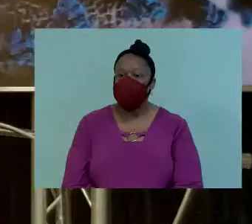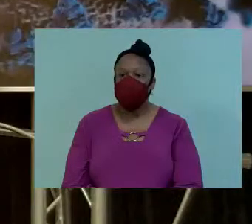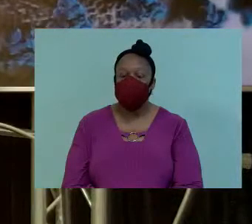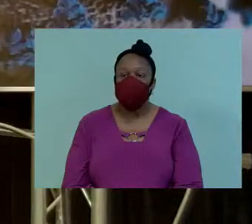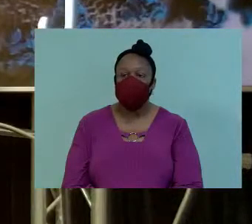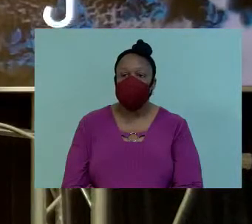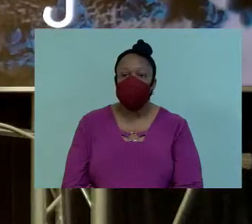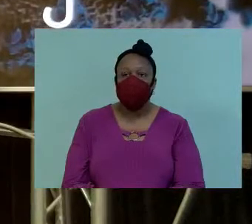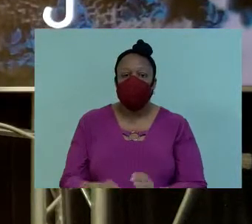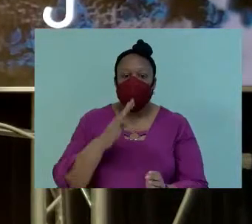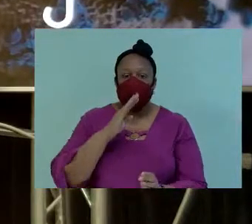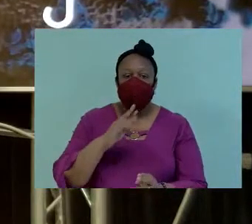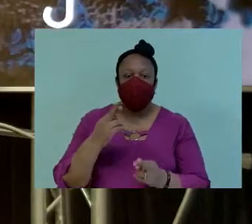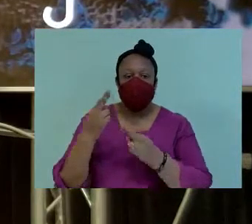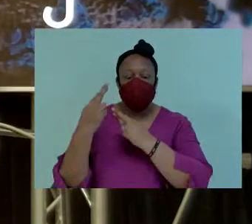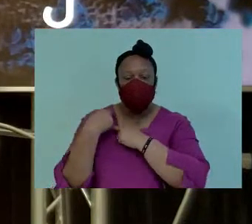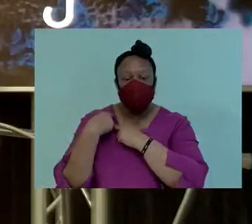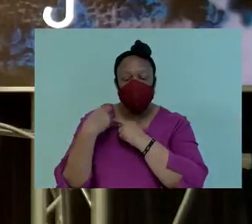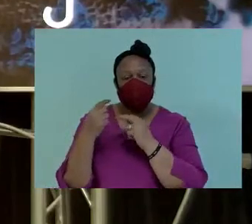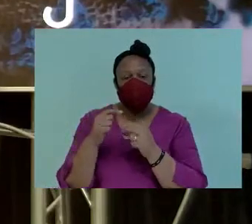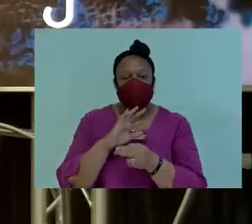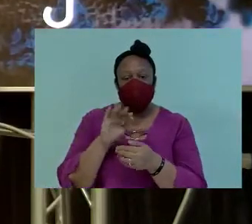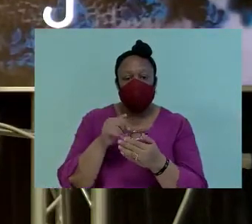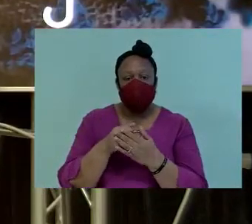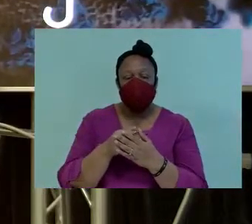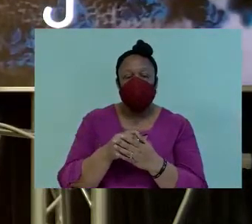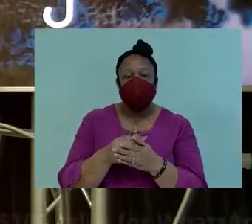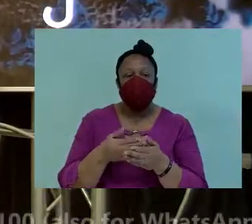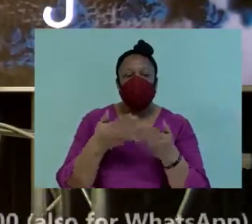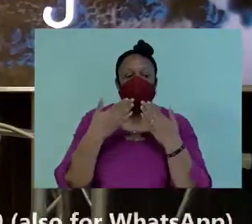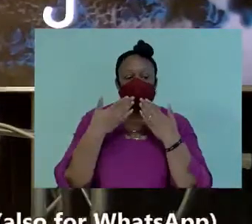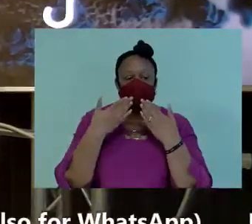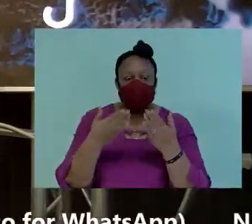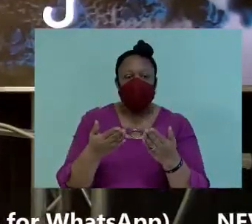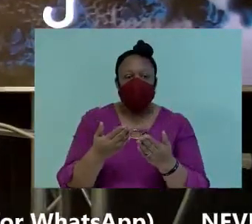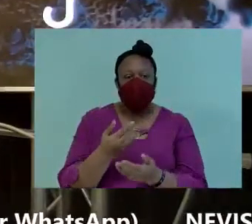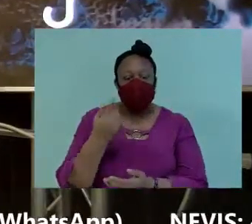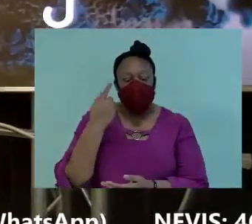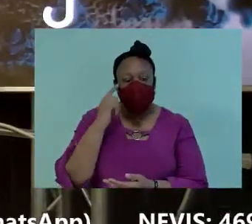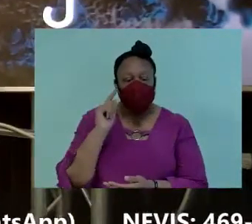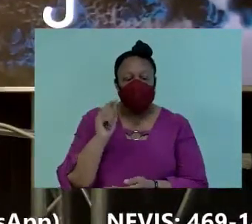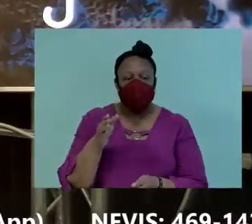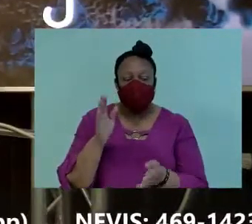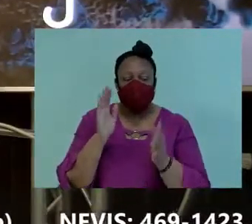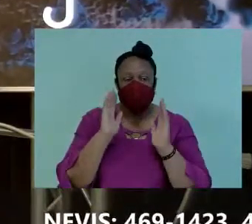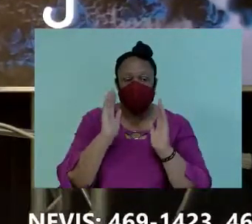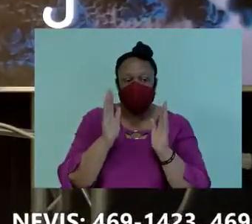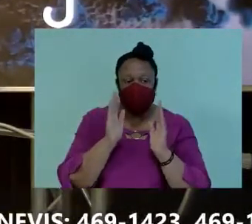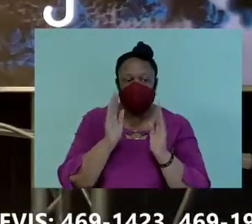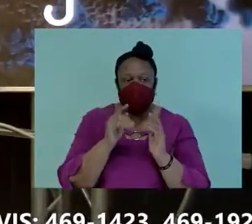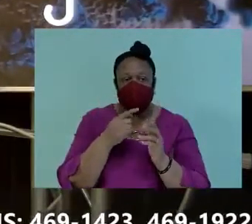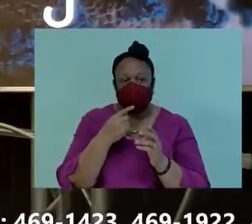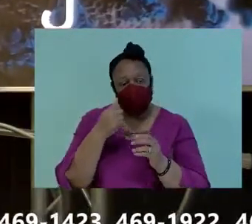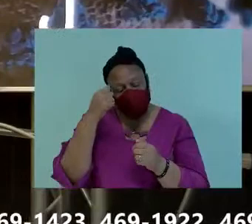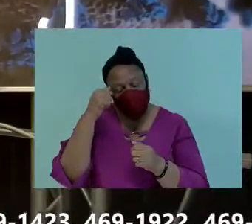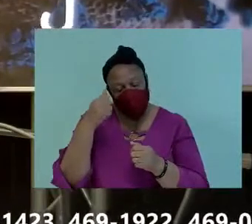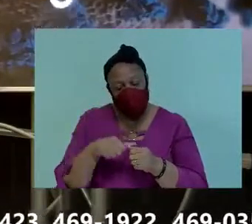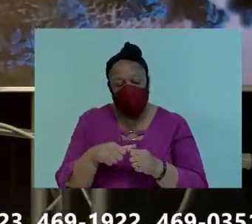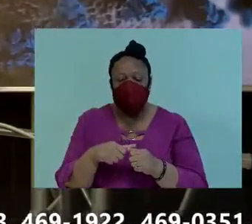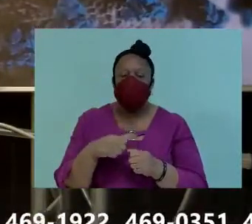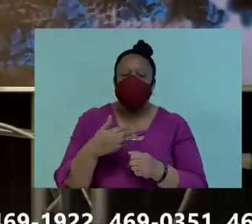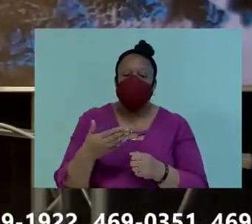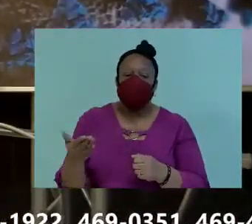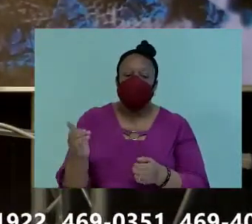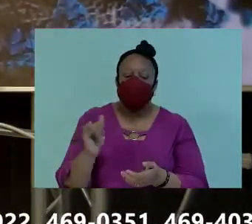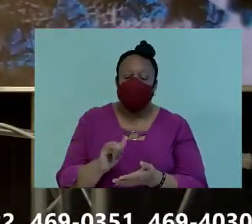Thank you very much, Mr. Samuel, for your report and for reminding us about our